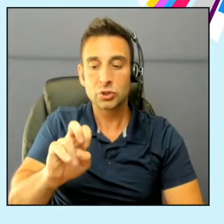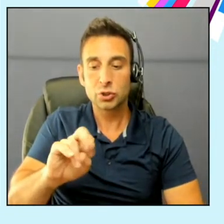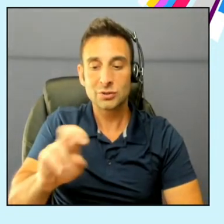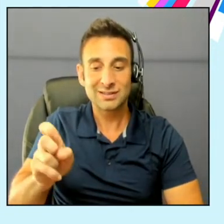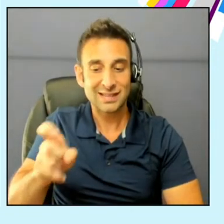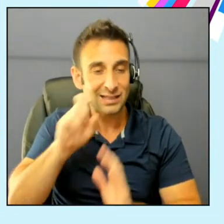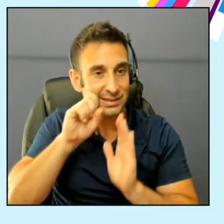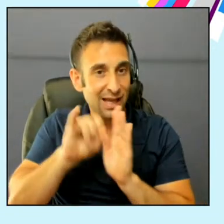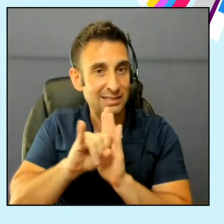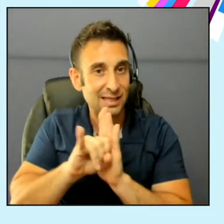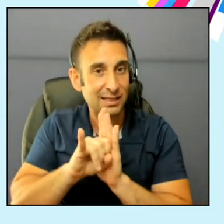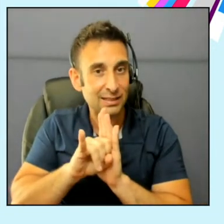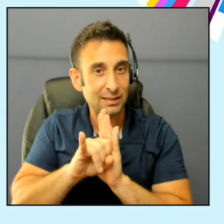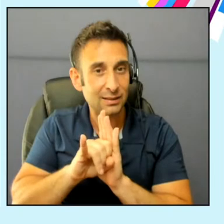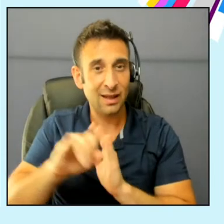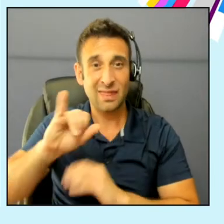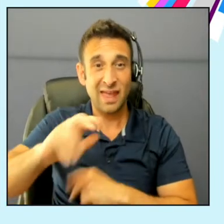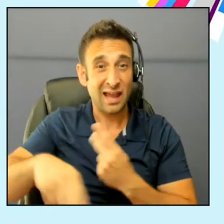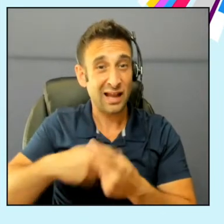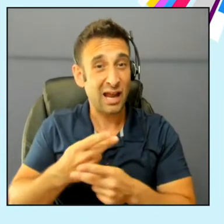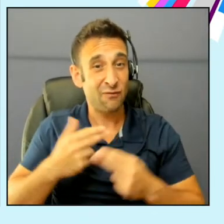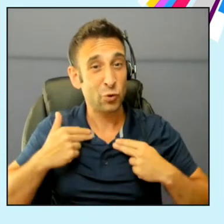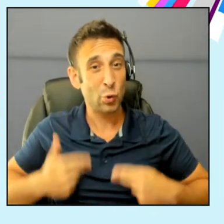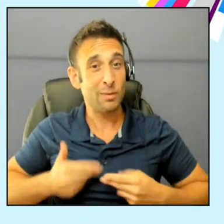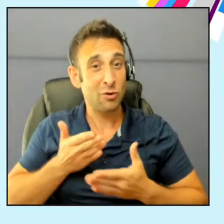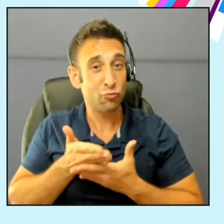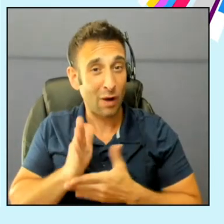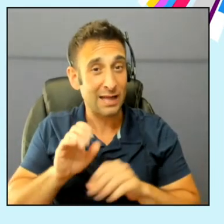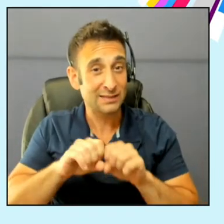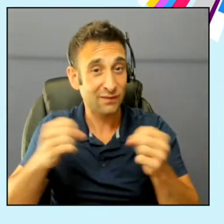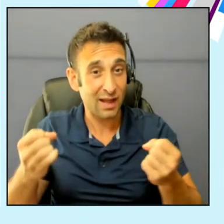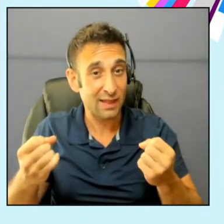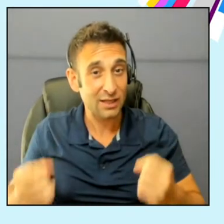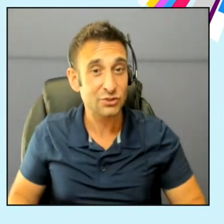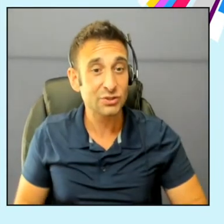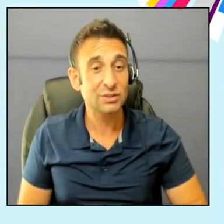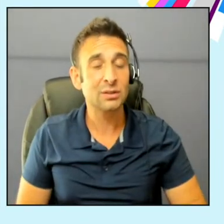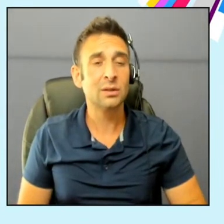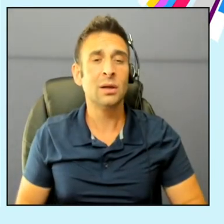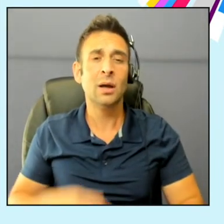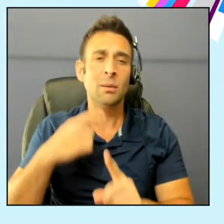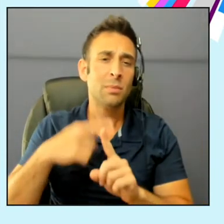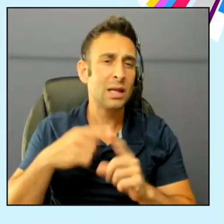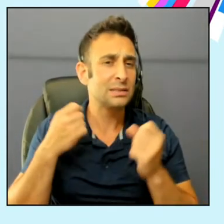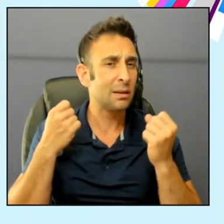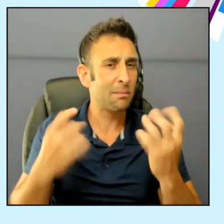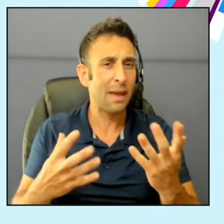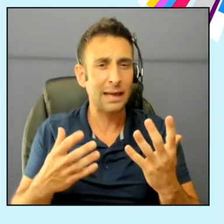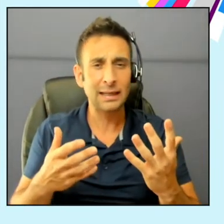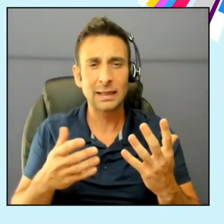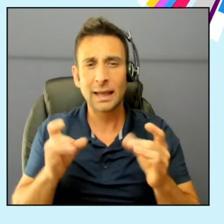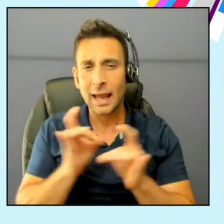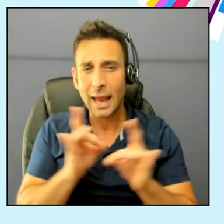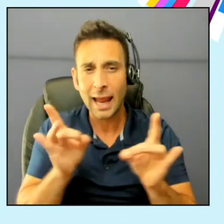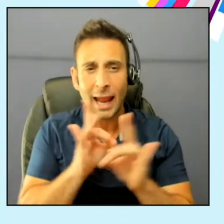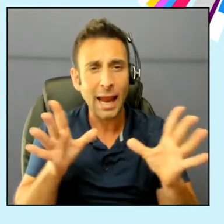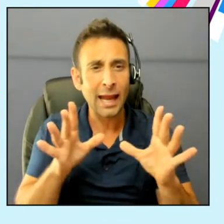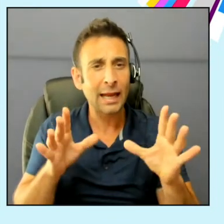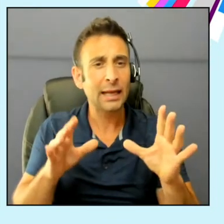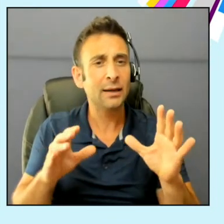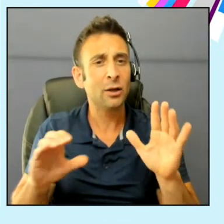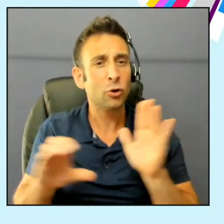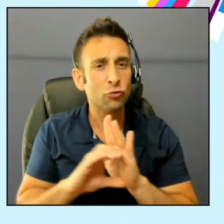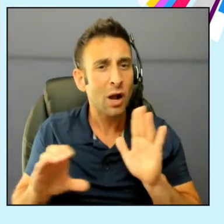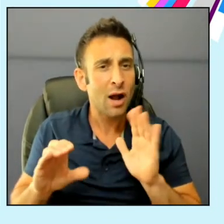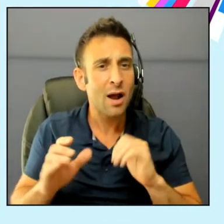these type of human rights violations, combined with so many countless unsolved hate crimes, endemic and exclusive